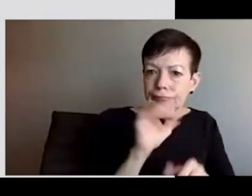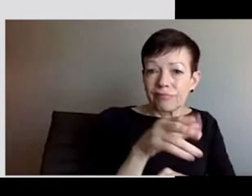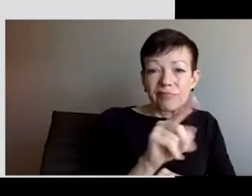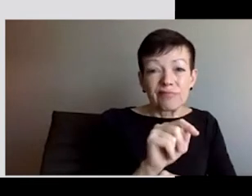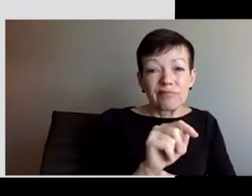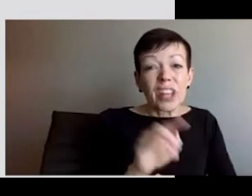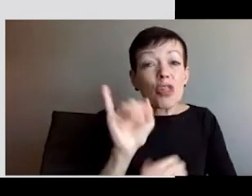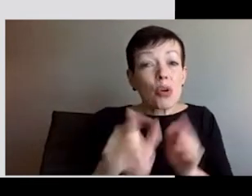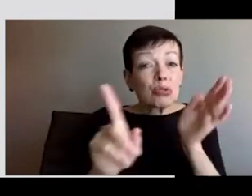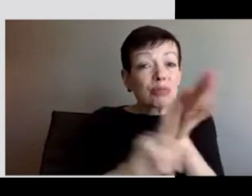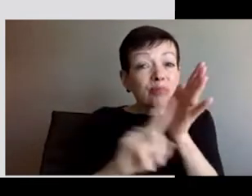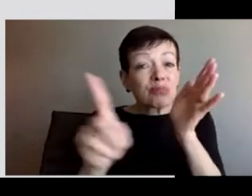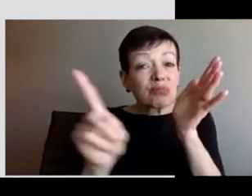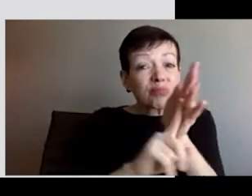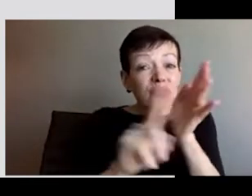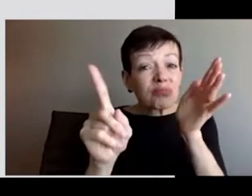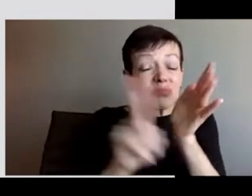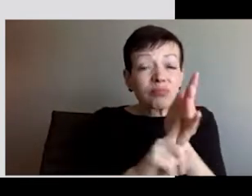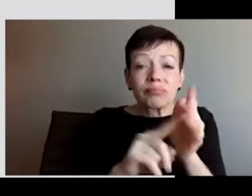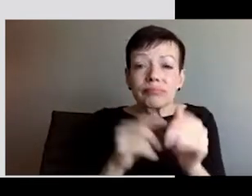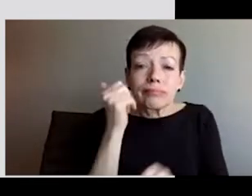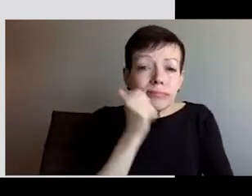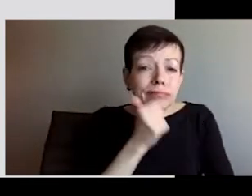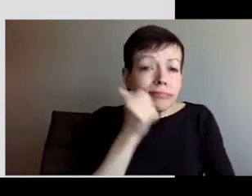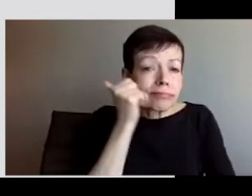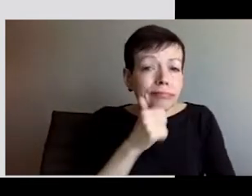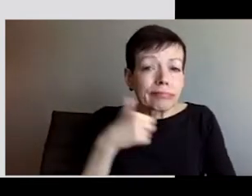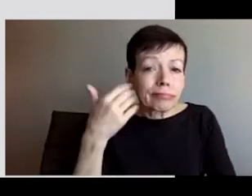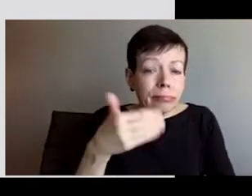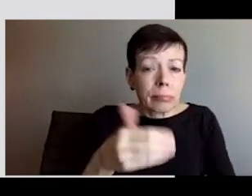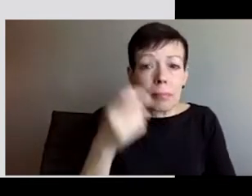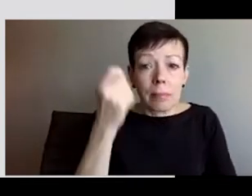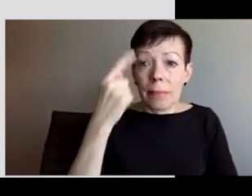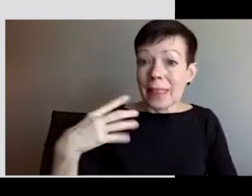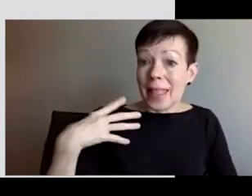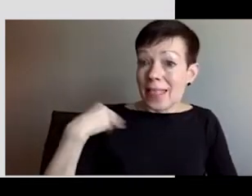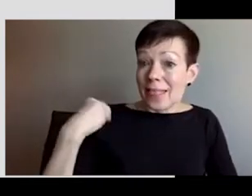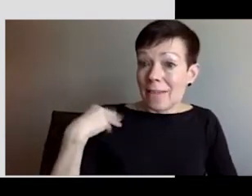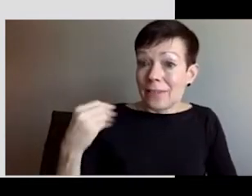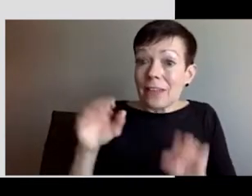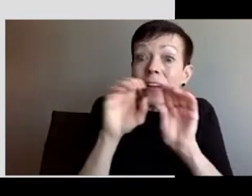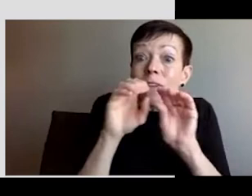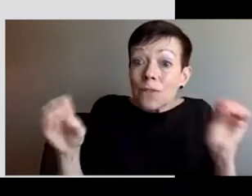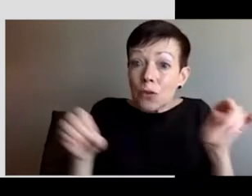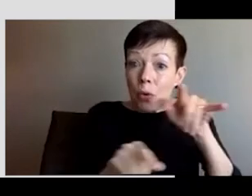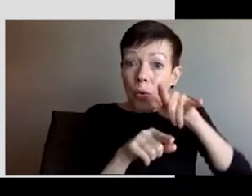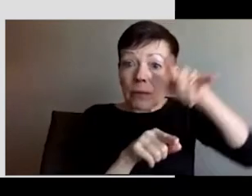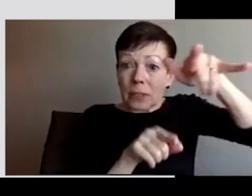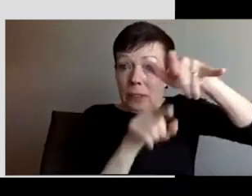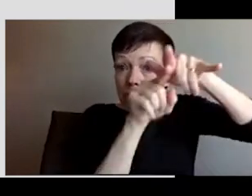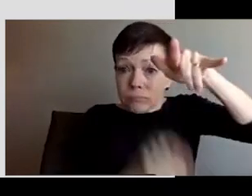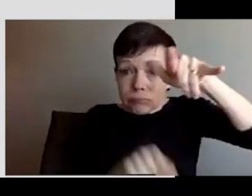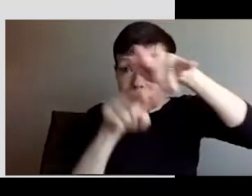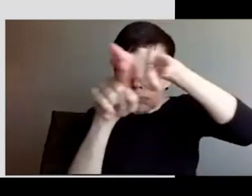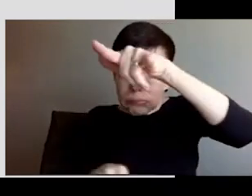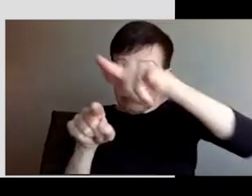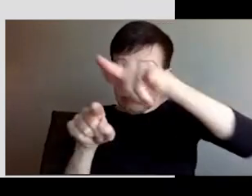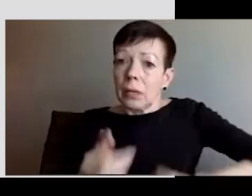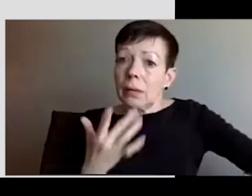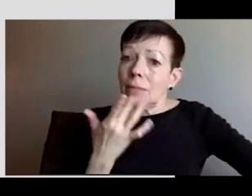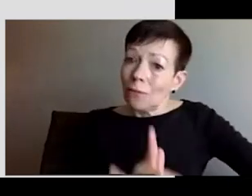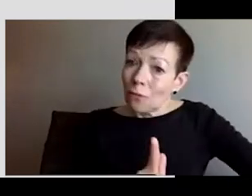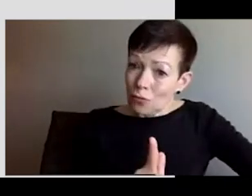the air raid sirens go off. I realized I started telling you about my day, and I didn't get much further than four o'clock in the morning.